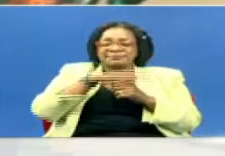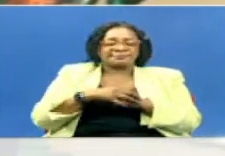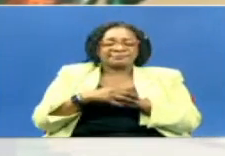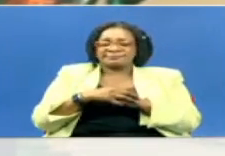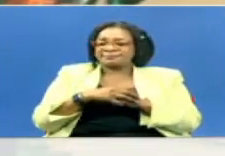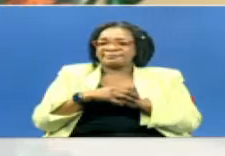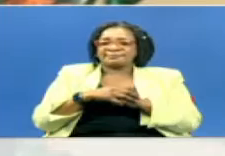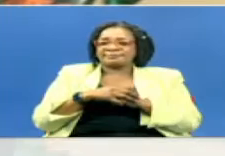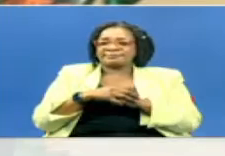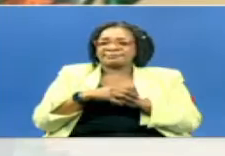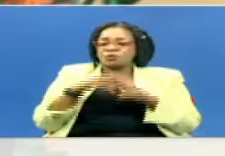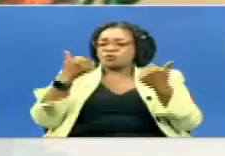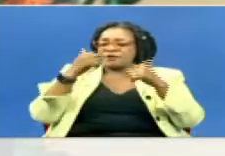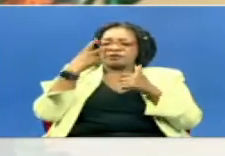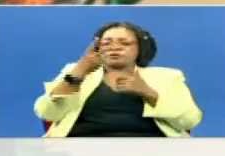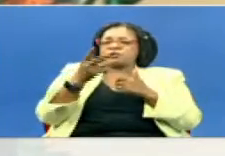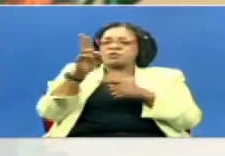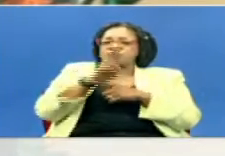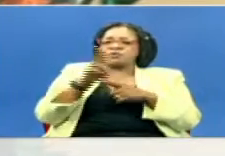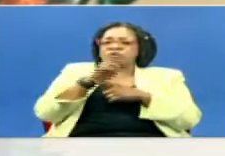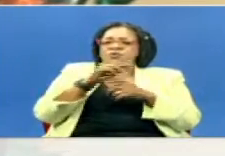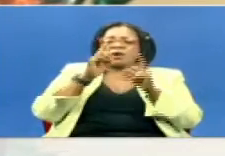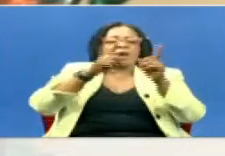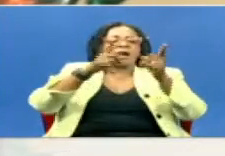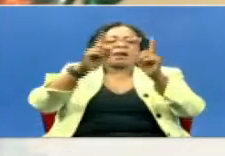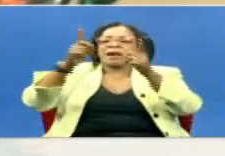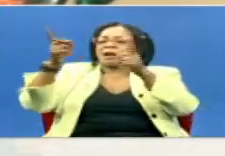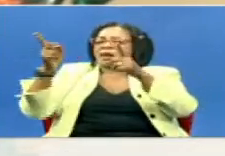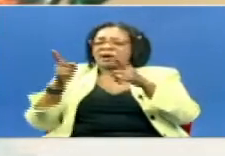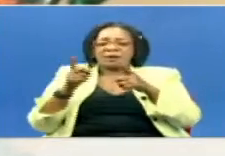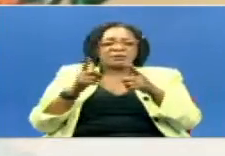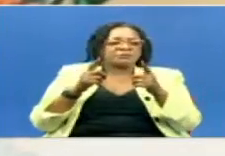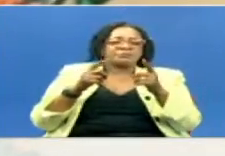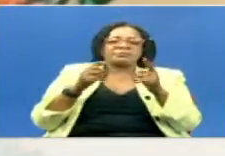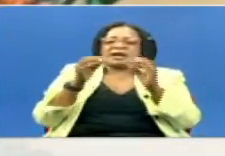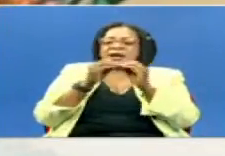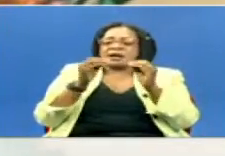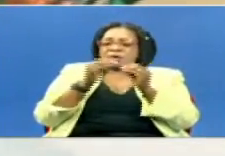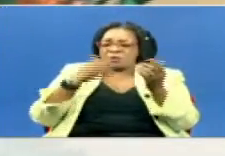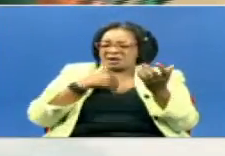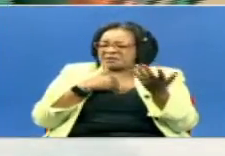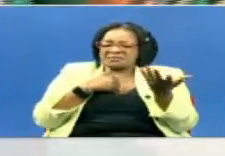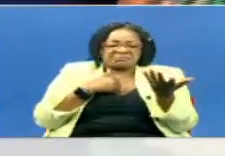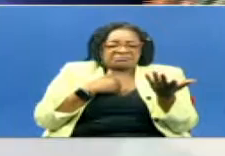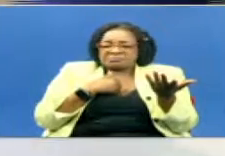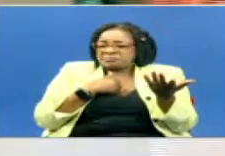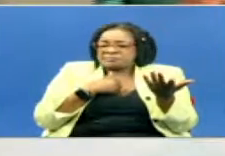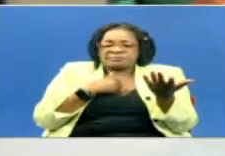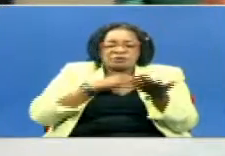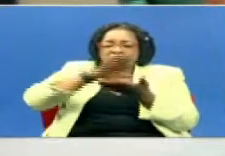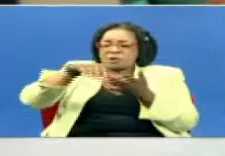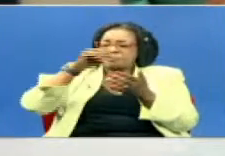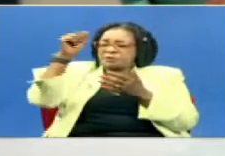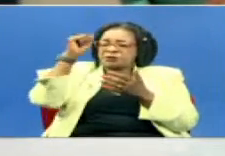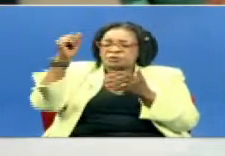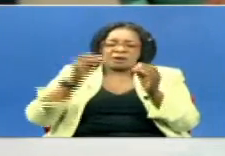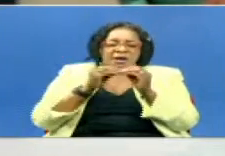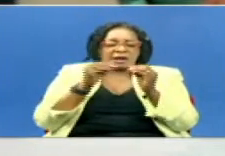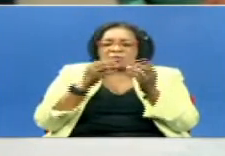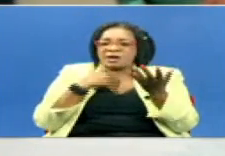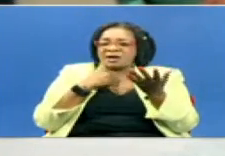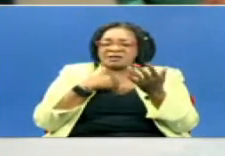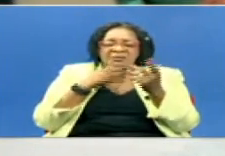Because you never saw Uhuru going around to all the rallies we had, all the political rallies we had.